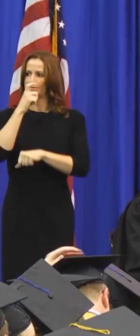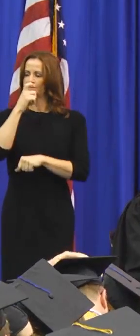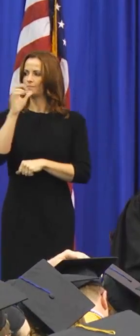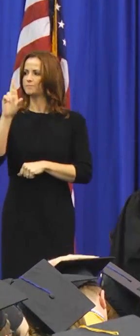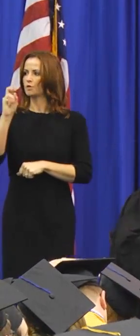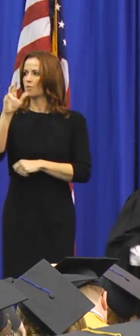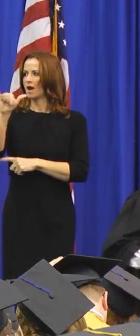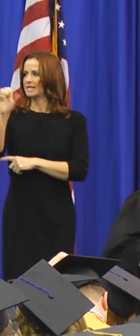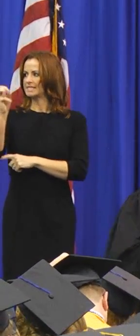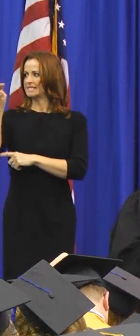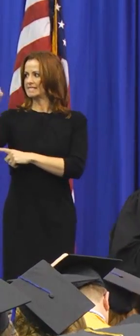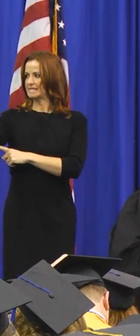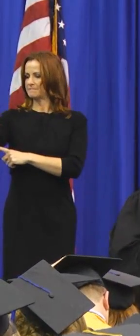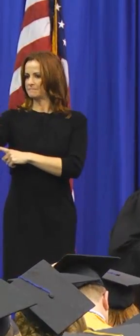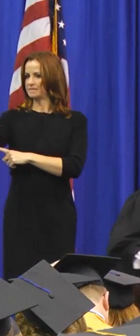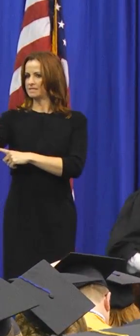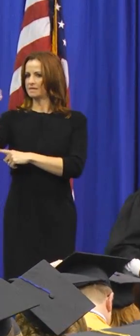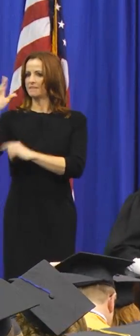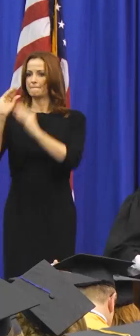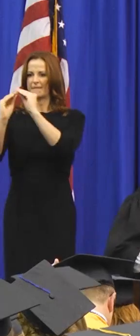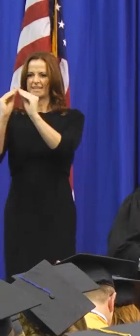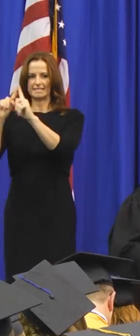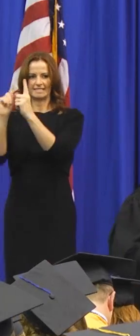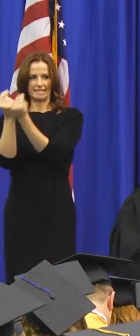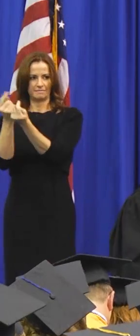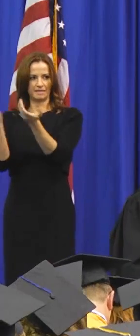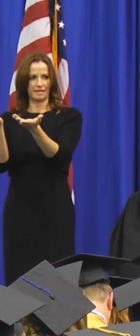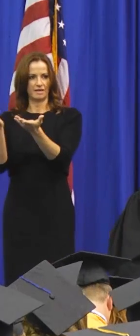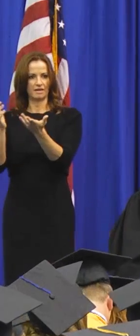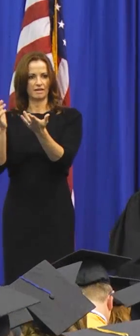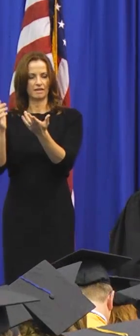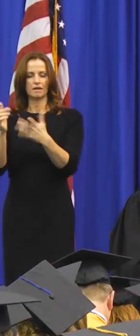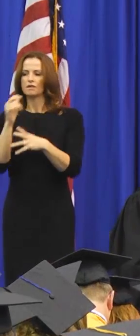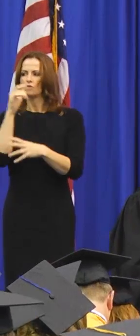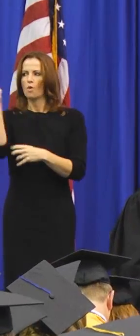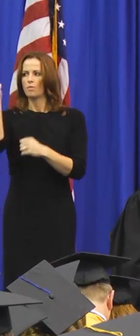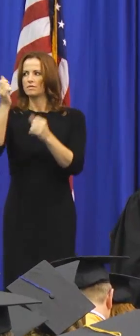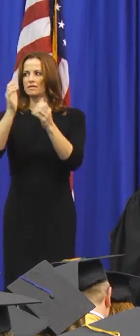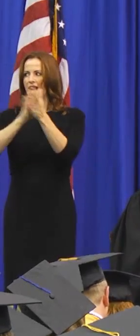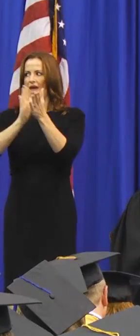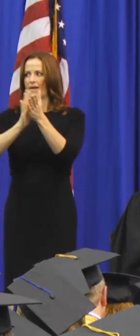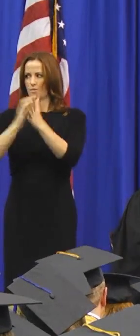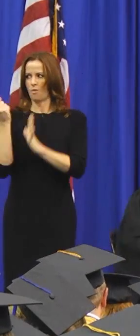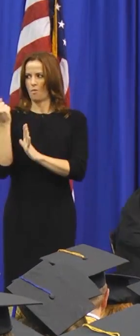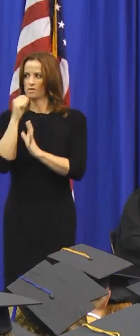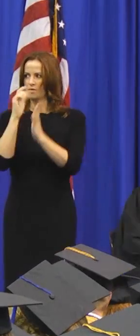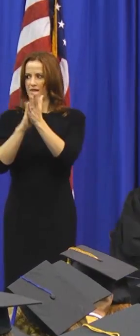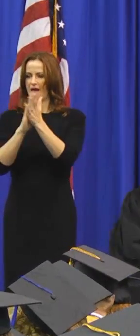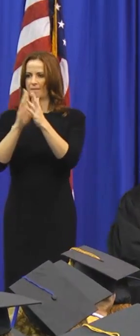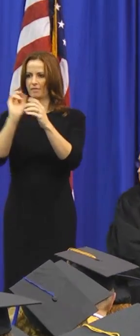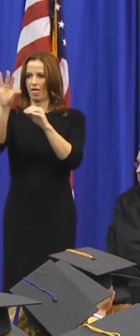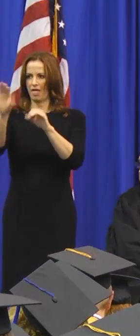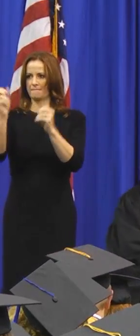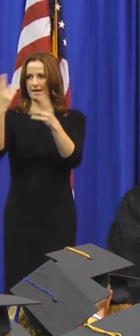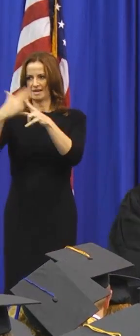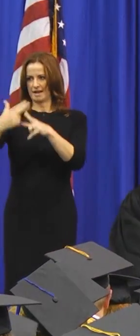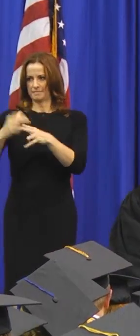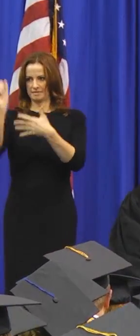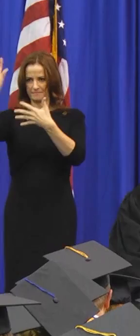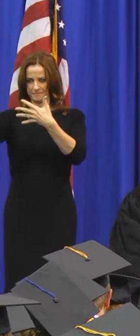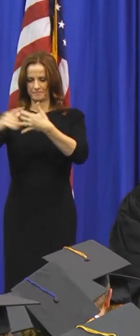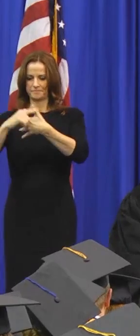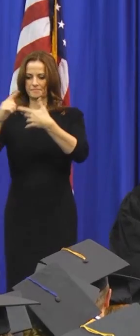Sims and the Calhoun maintenance team, hold your applause until all have been mentioned. The